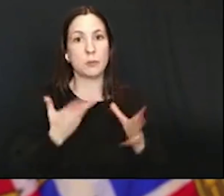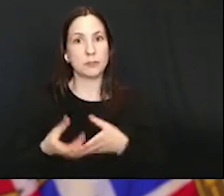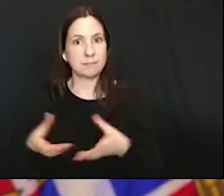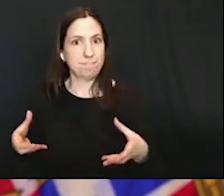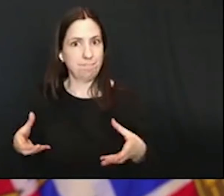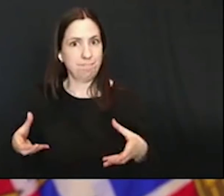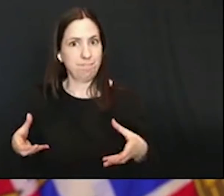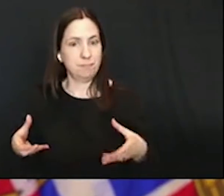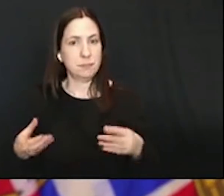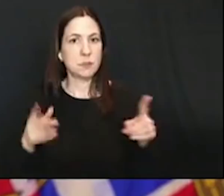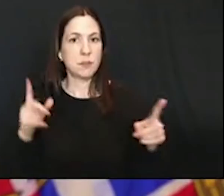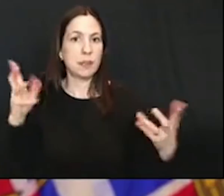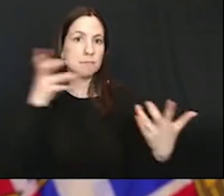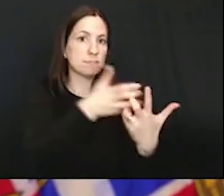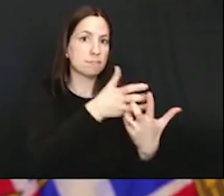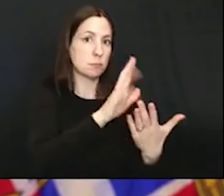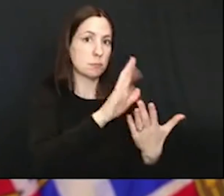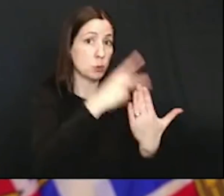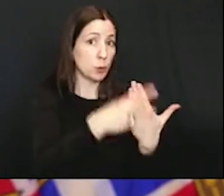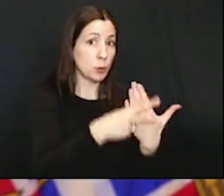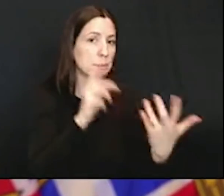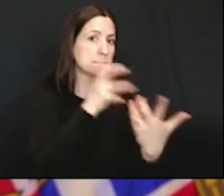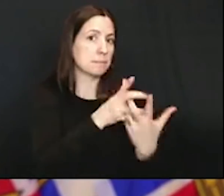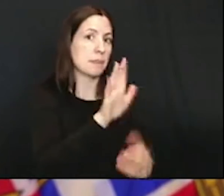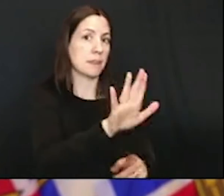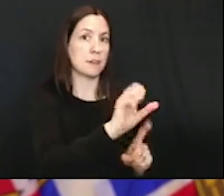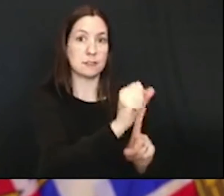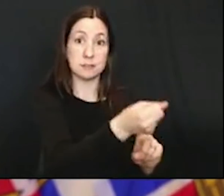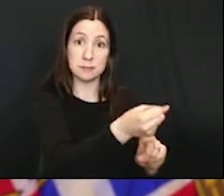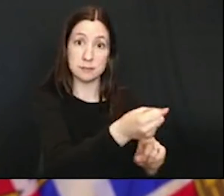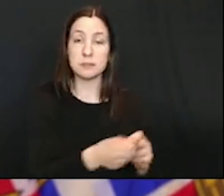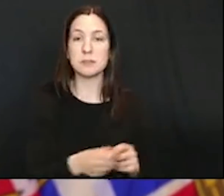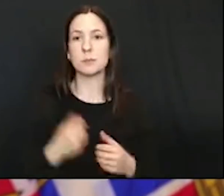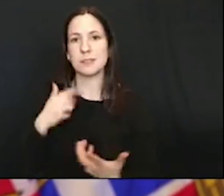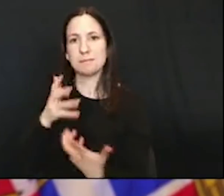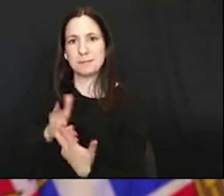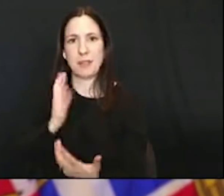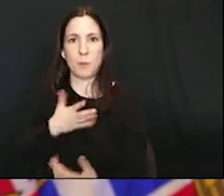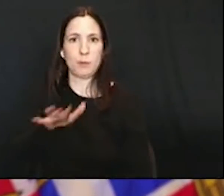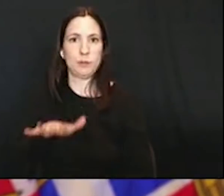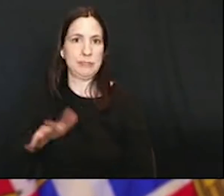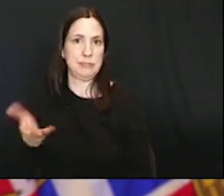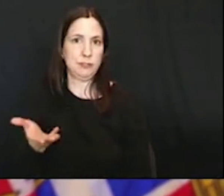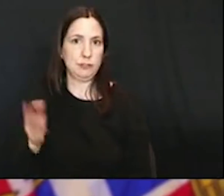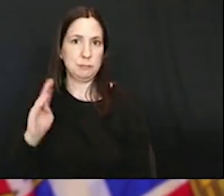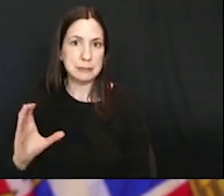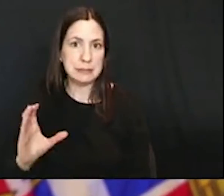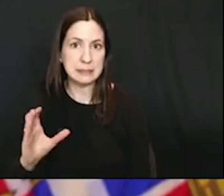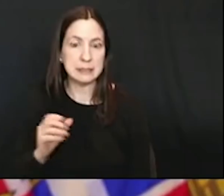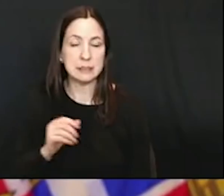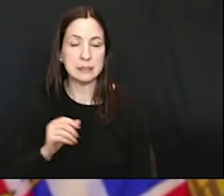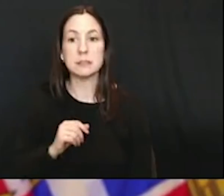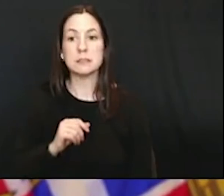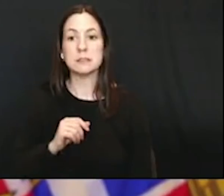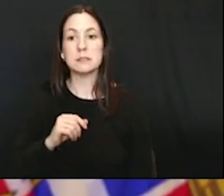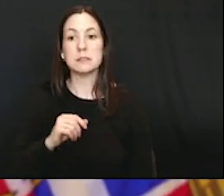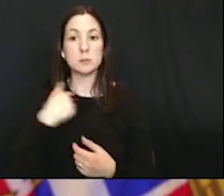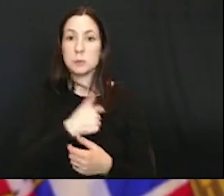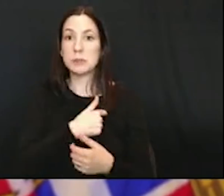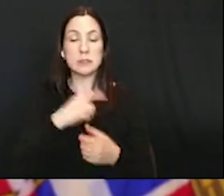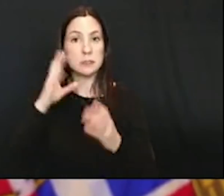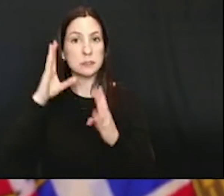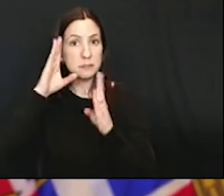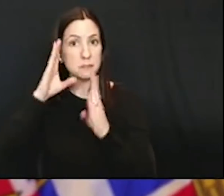have tailored their program to their circumstances, and we're tailoring ours to our circumstances. And our